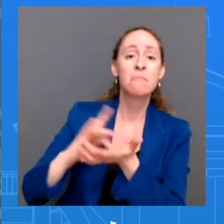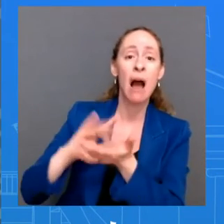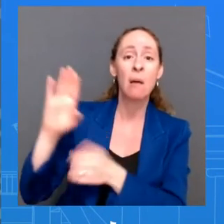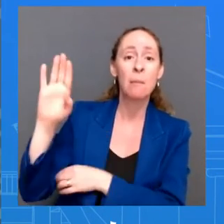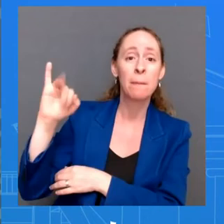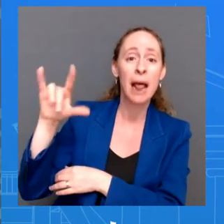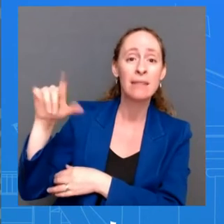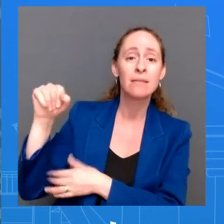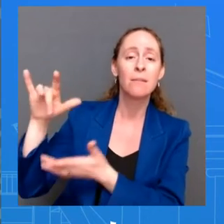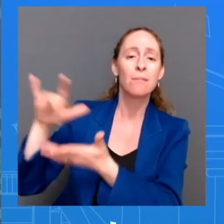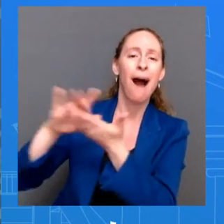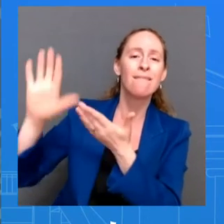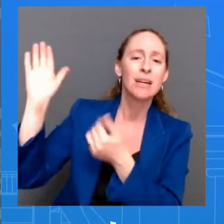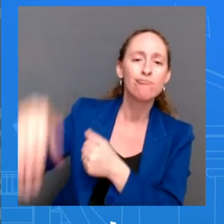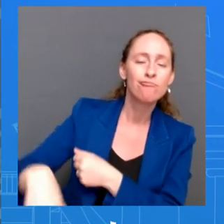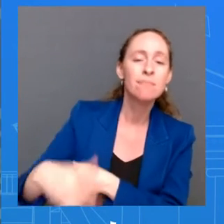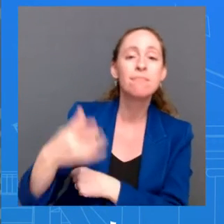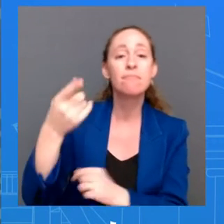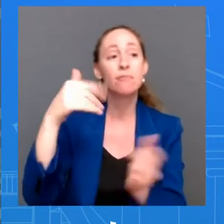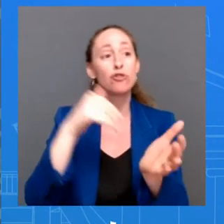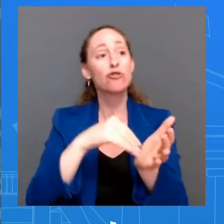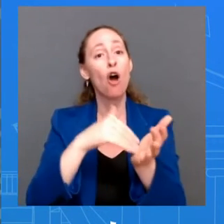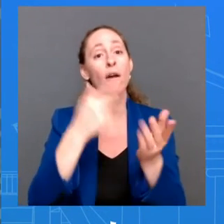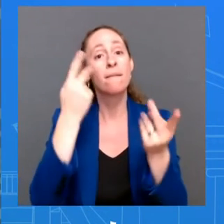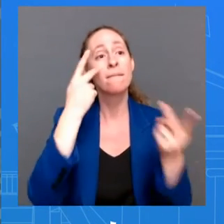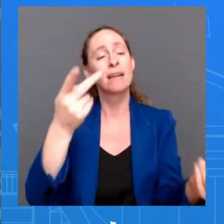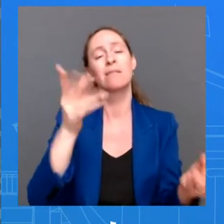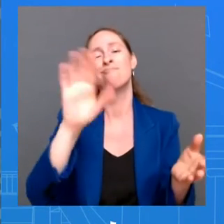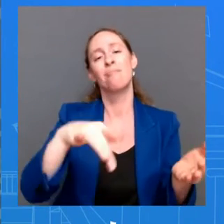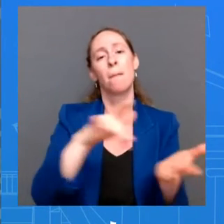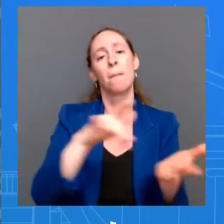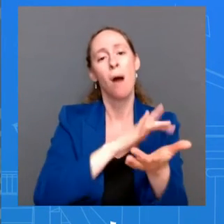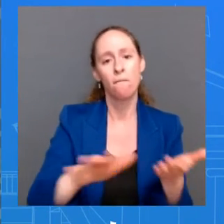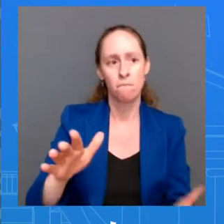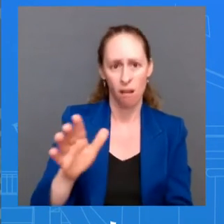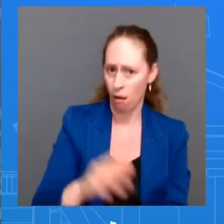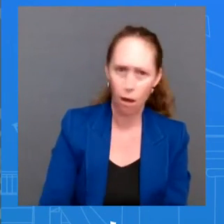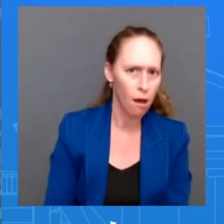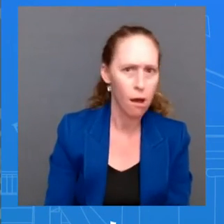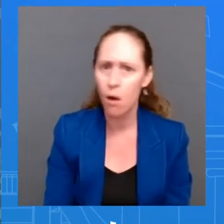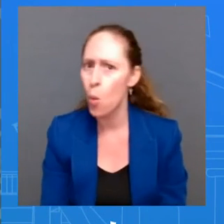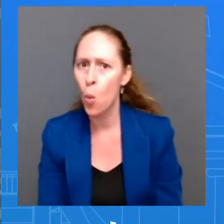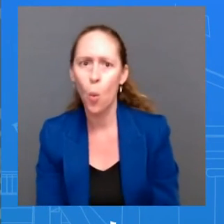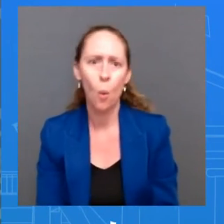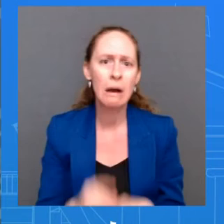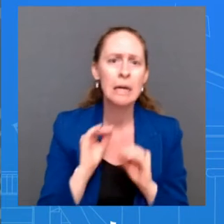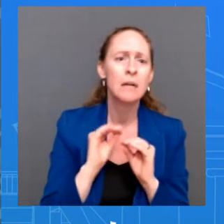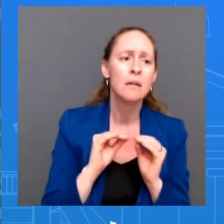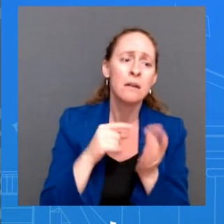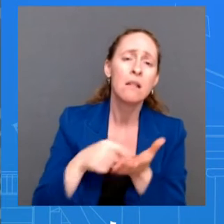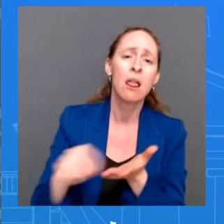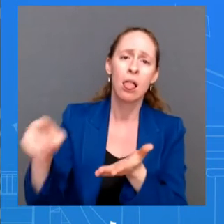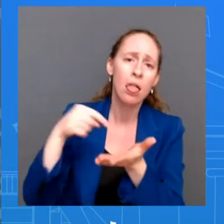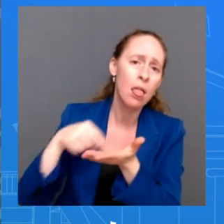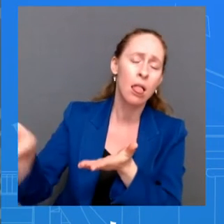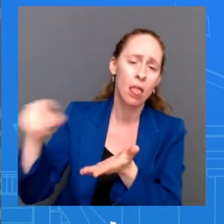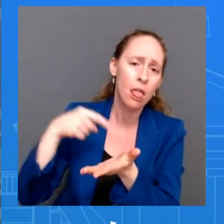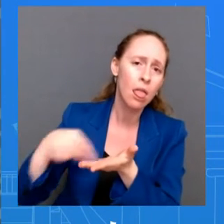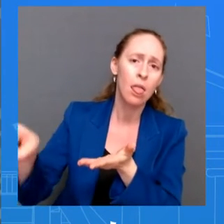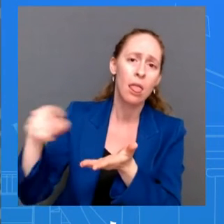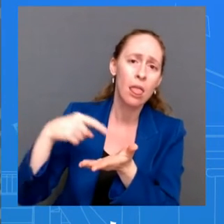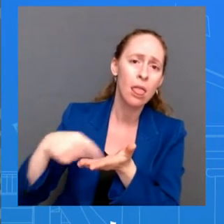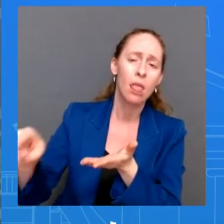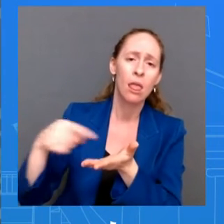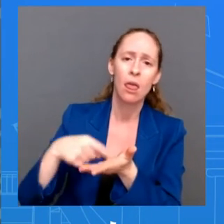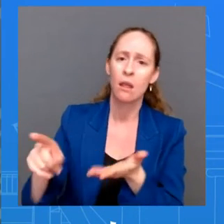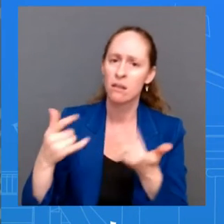question, I'm sure most of them will say, no, I have difficulty paying for those bills. I mean, that's what we're talking about. We're talking about giving some